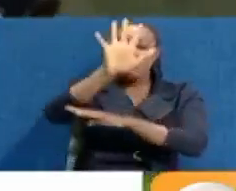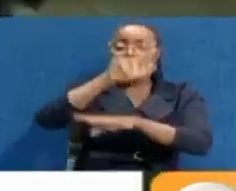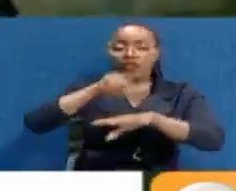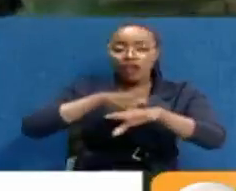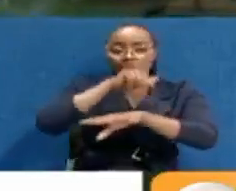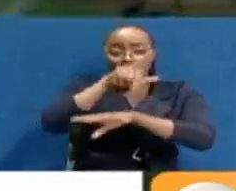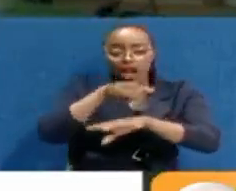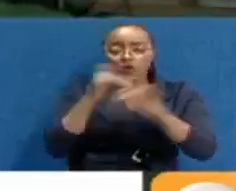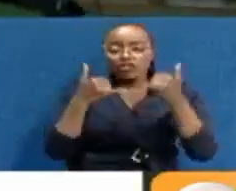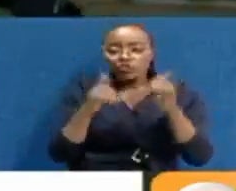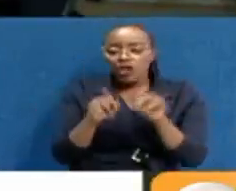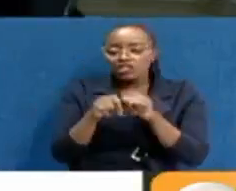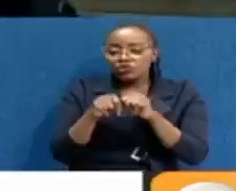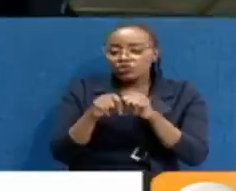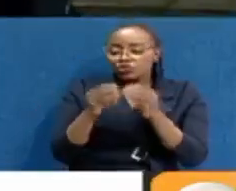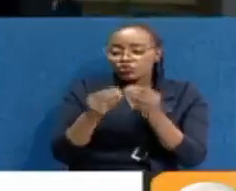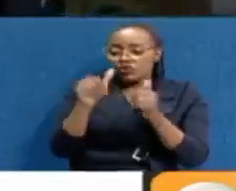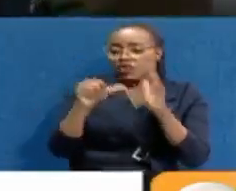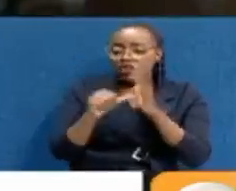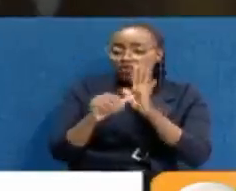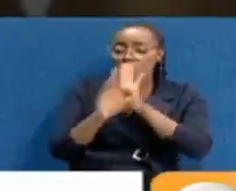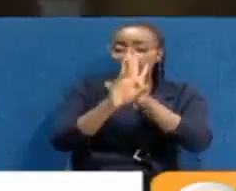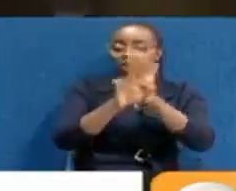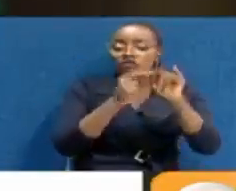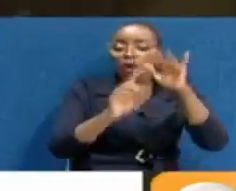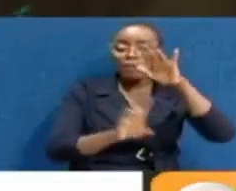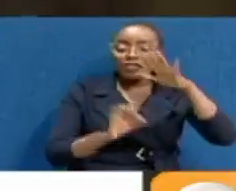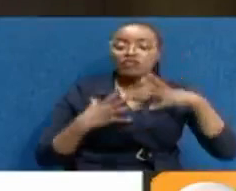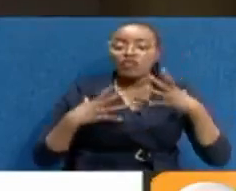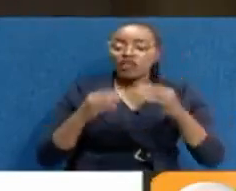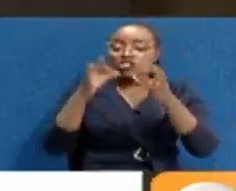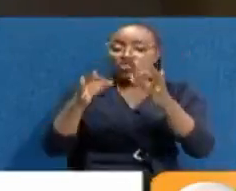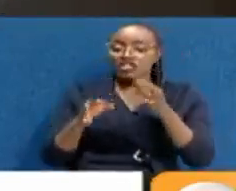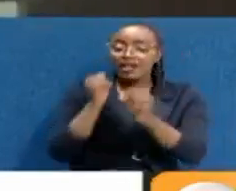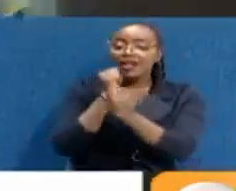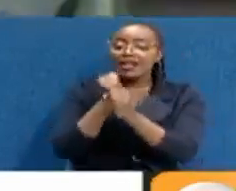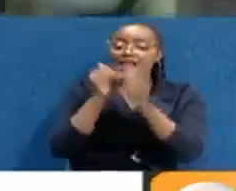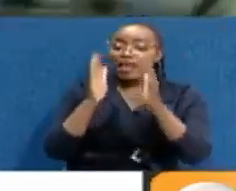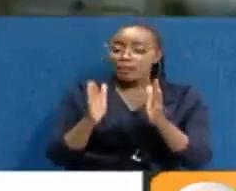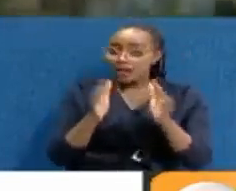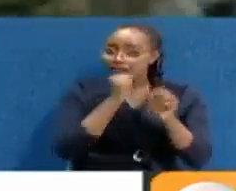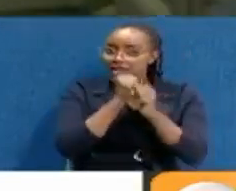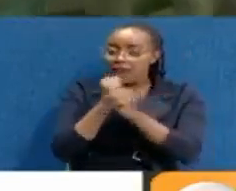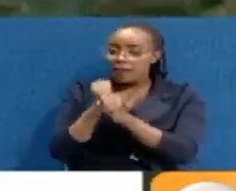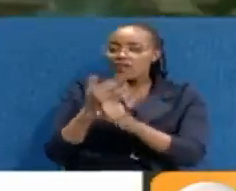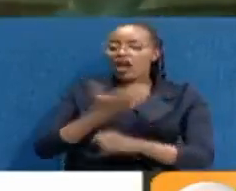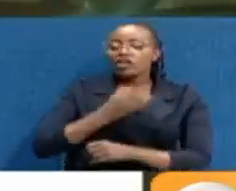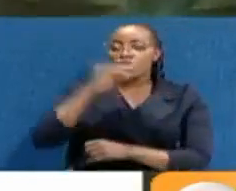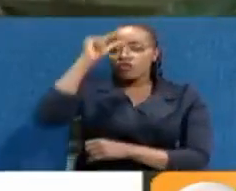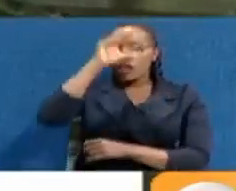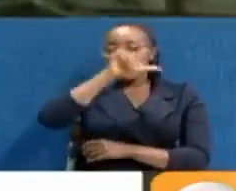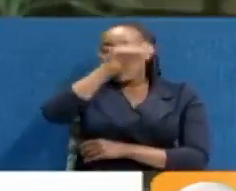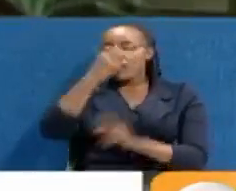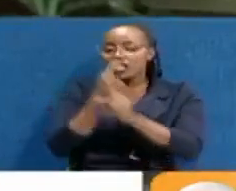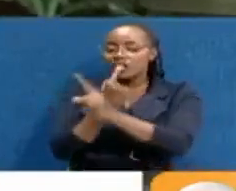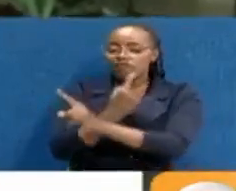5 hours in a bid to unlock this deadlock, with representatives from the Ministries of Health, Treasury, Labour, Public Service, the Council of Governors, among